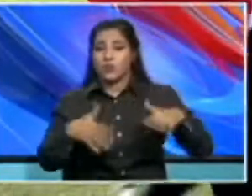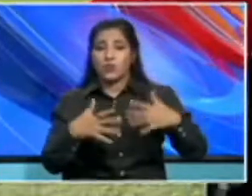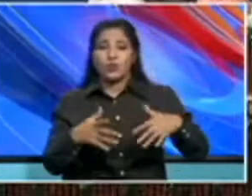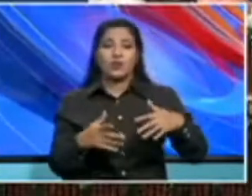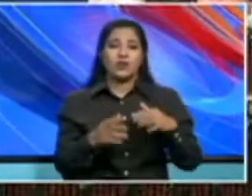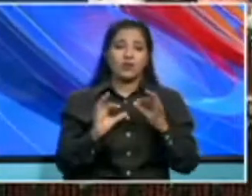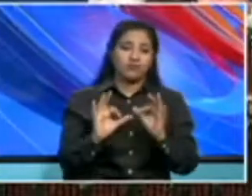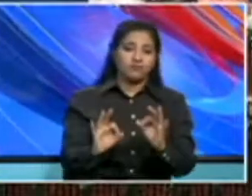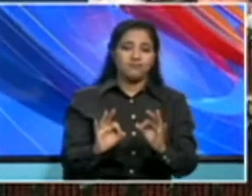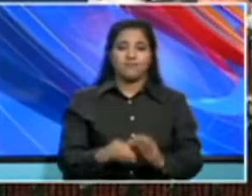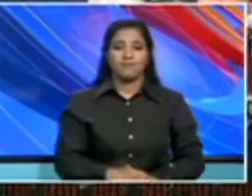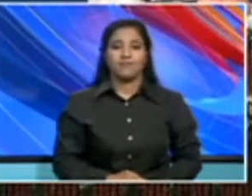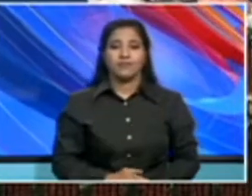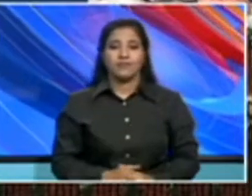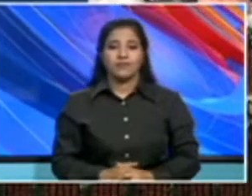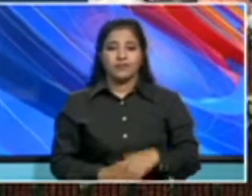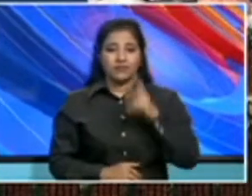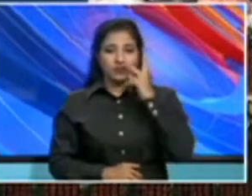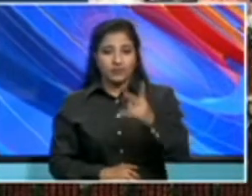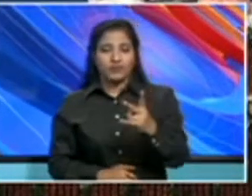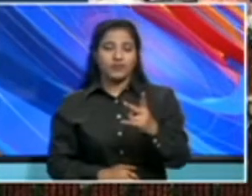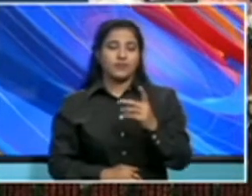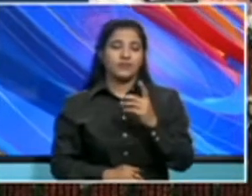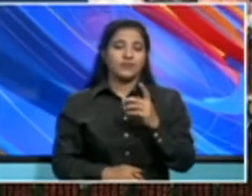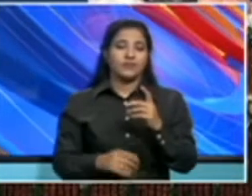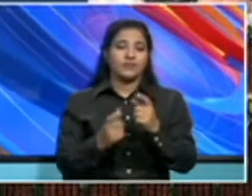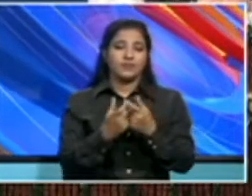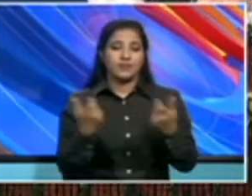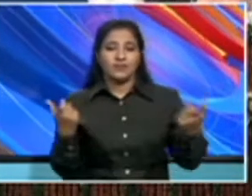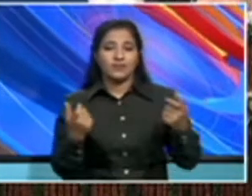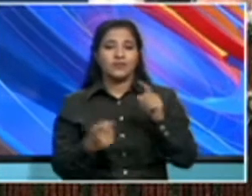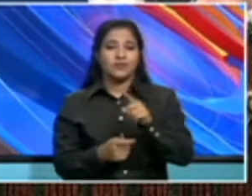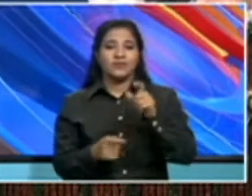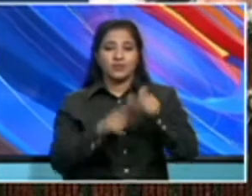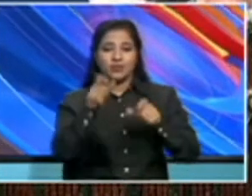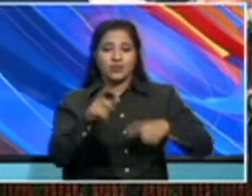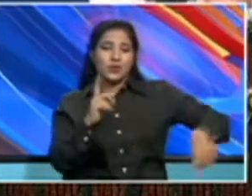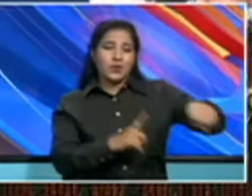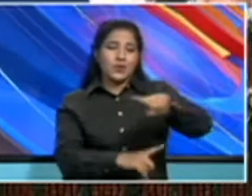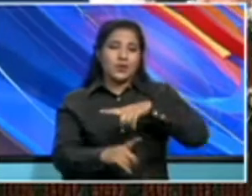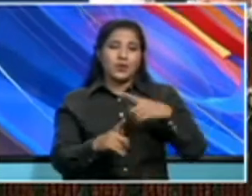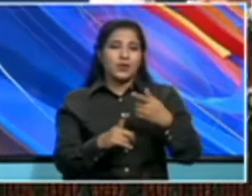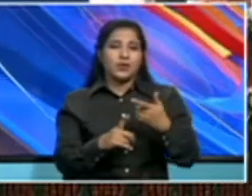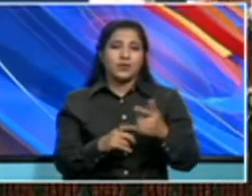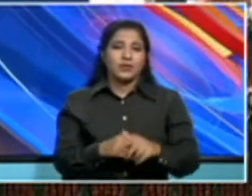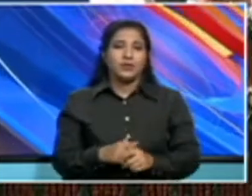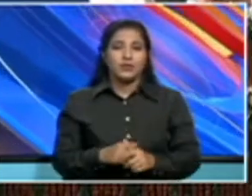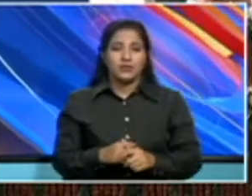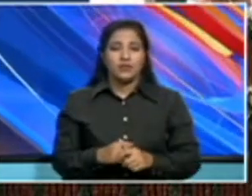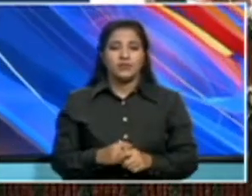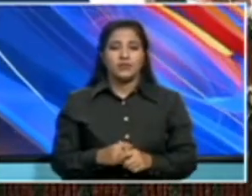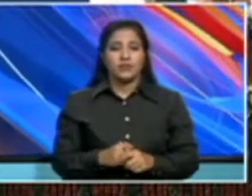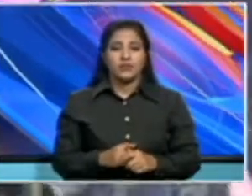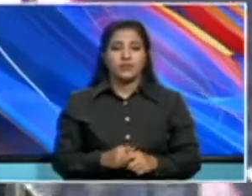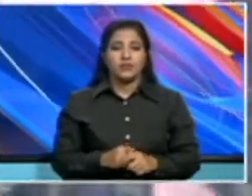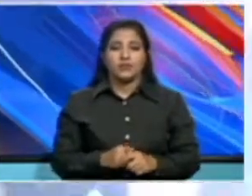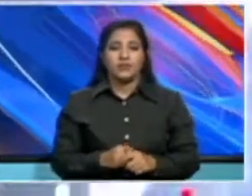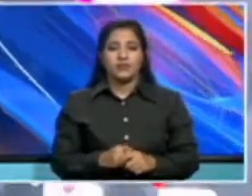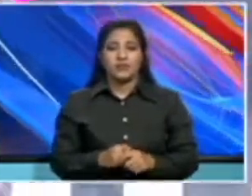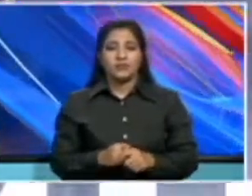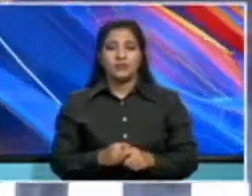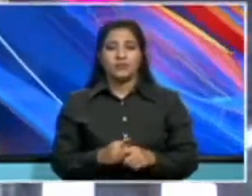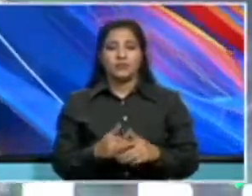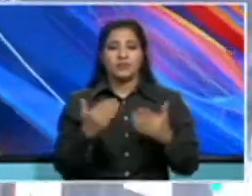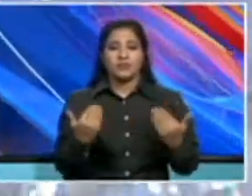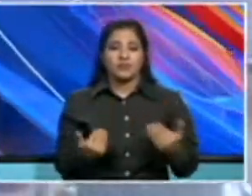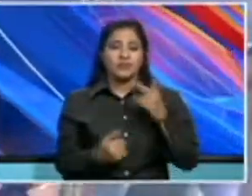breath, looking at how they perform. A number of big stars on part will be taking part. We've already